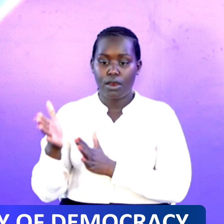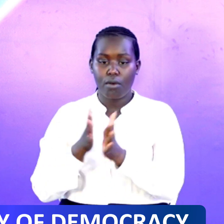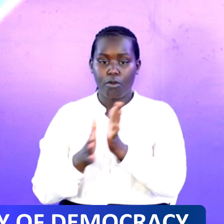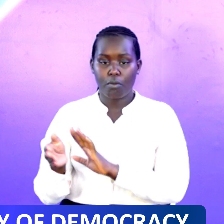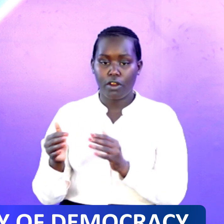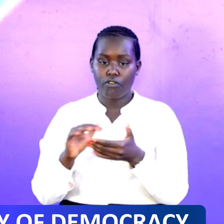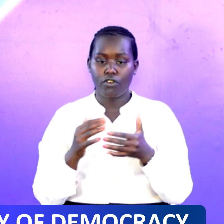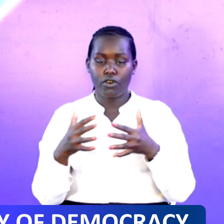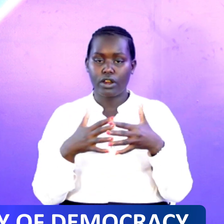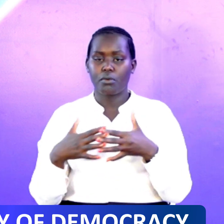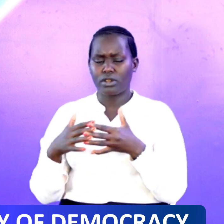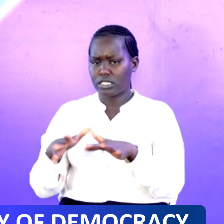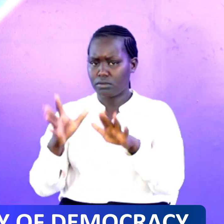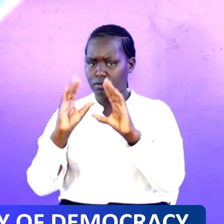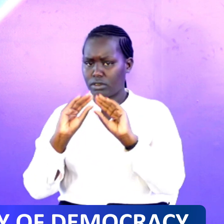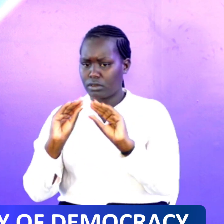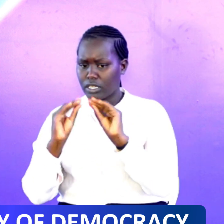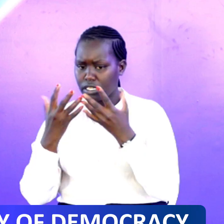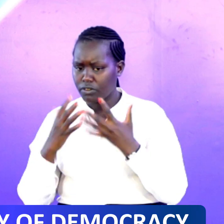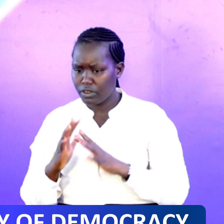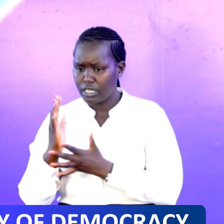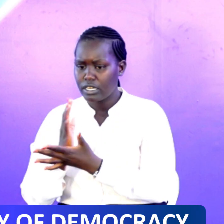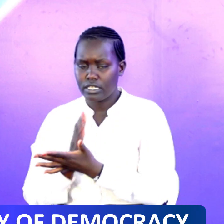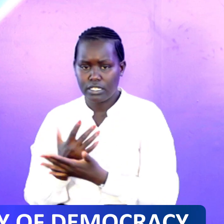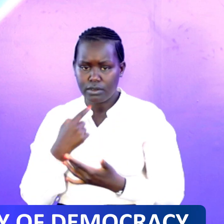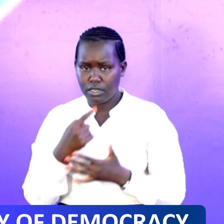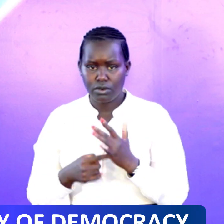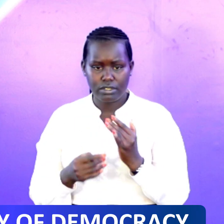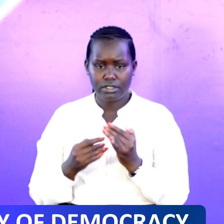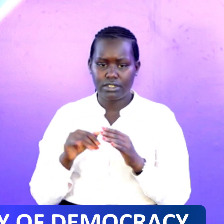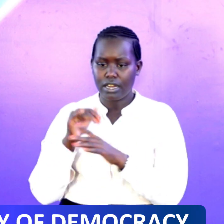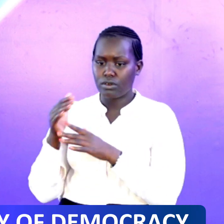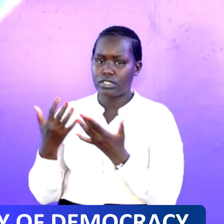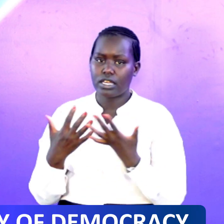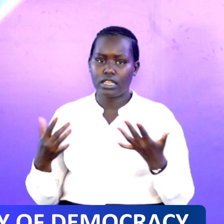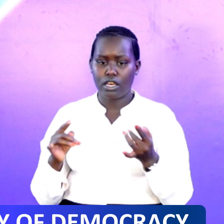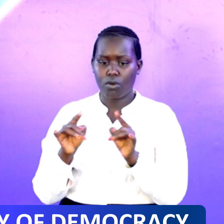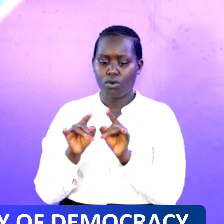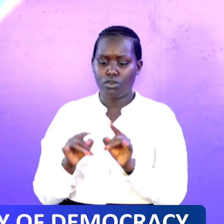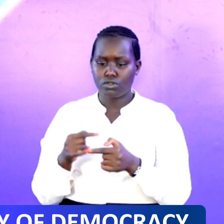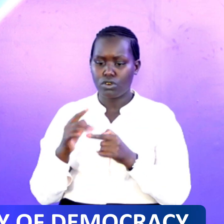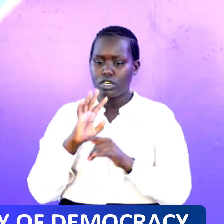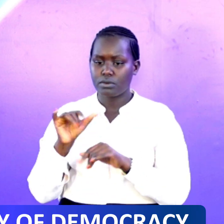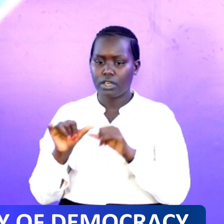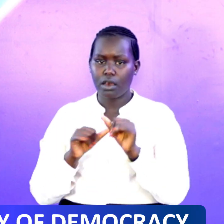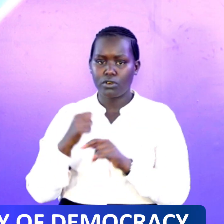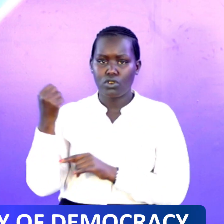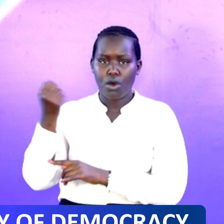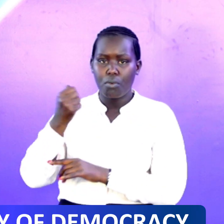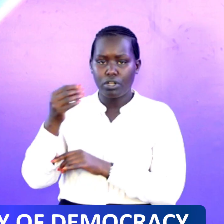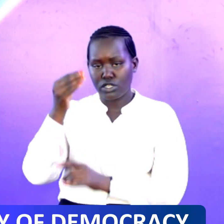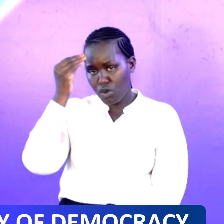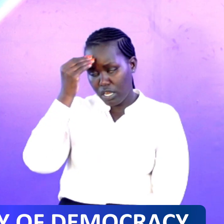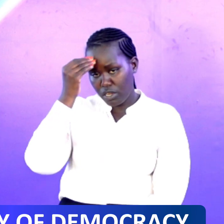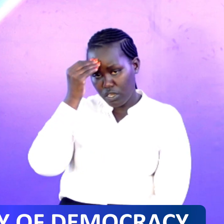they well educated about it? Yeah. Or someone it's a foreign thing. We are still talking about political education in the 21st century